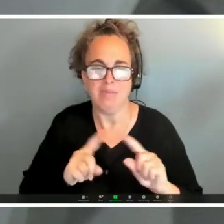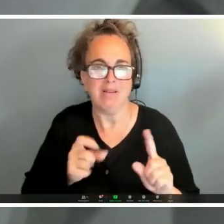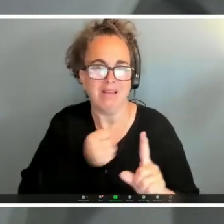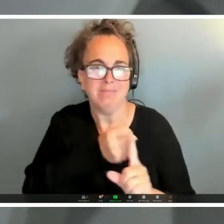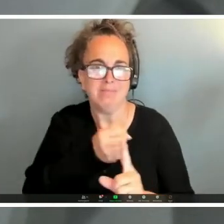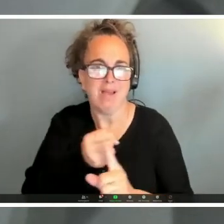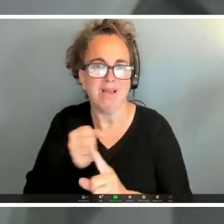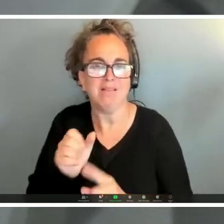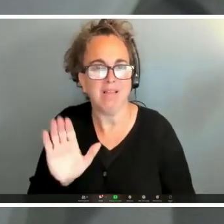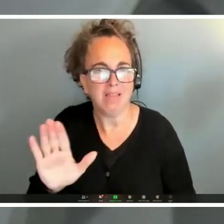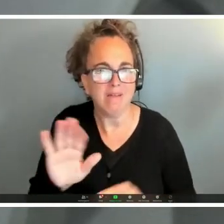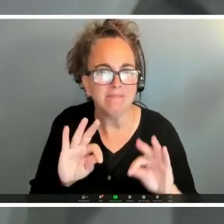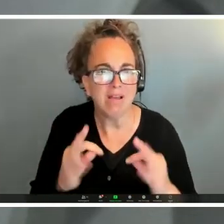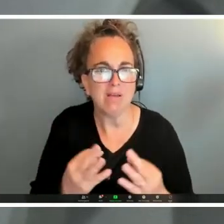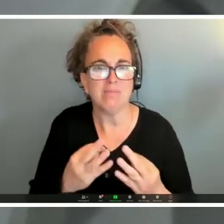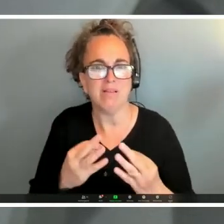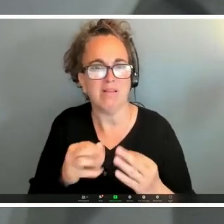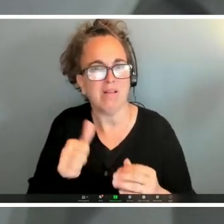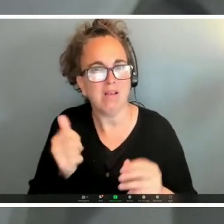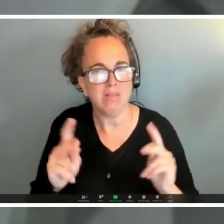and so many others.